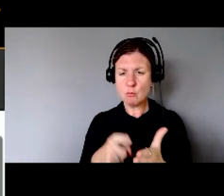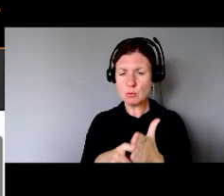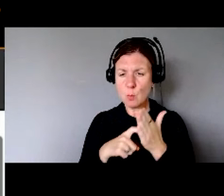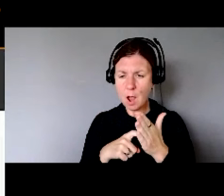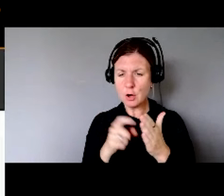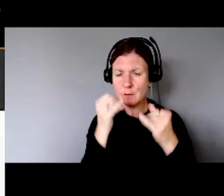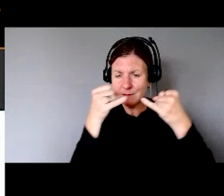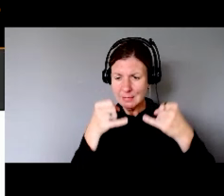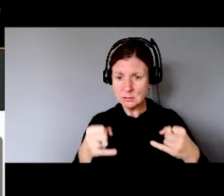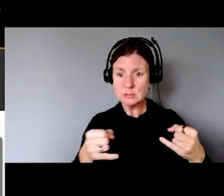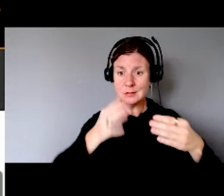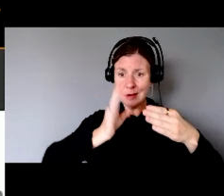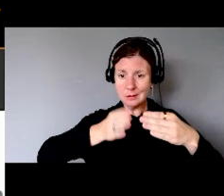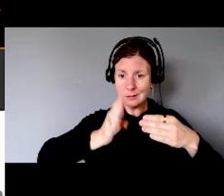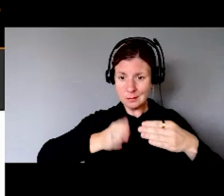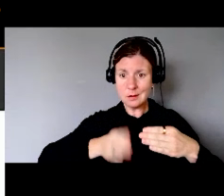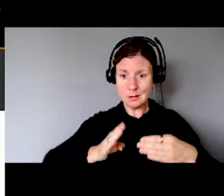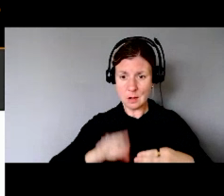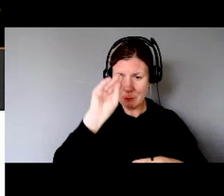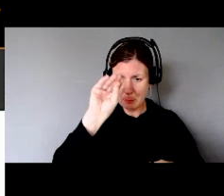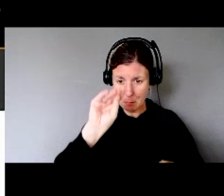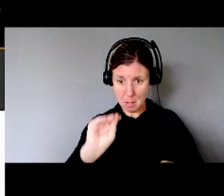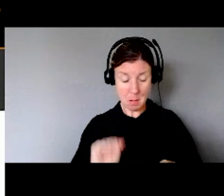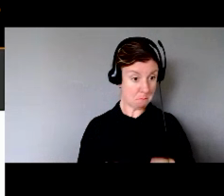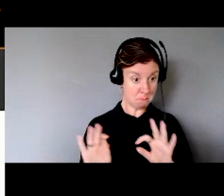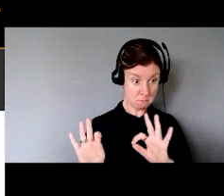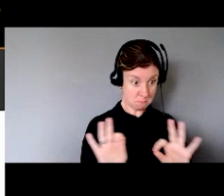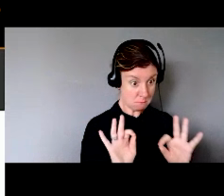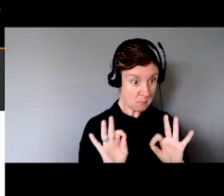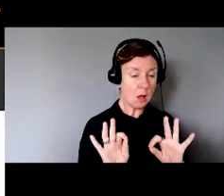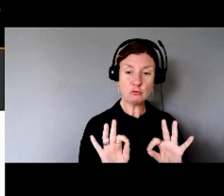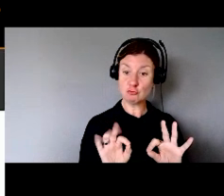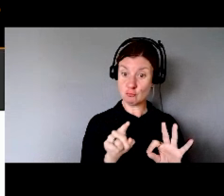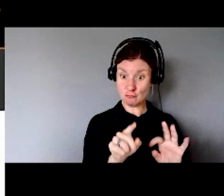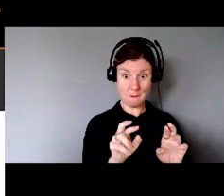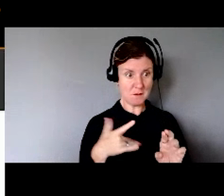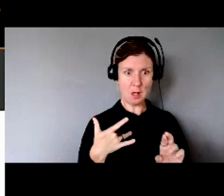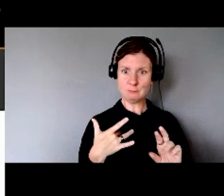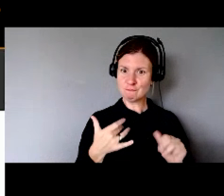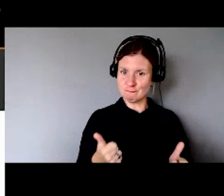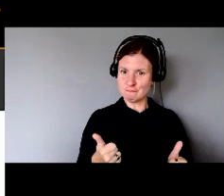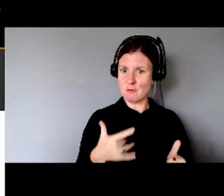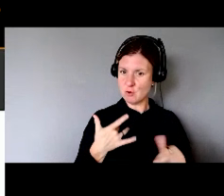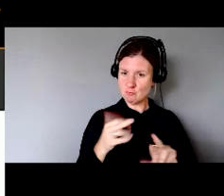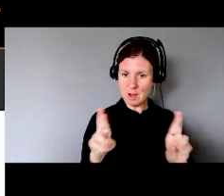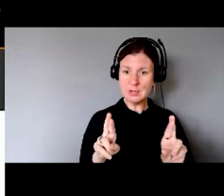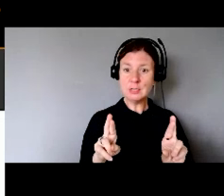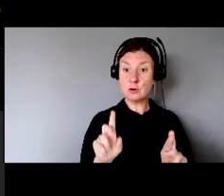fields for the application. And when you are ready to submit your application, click on